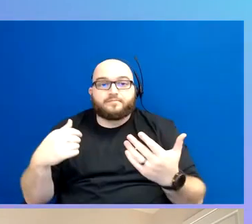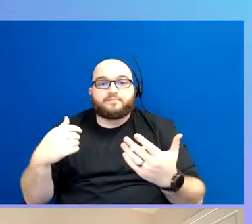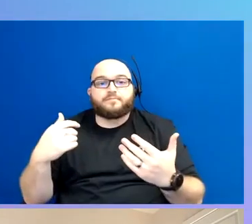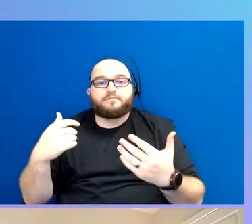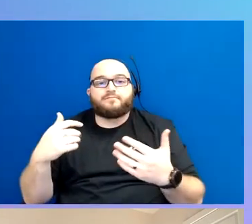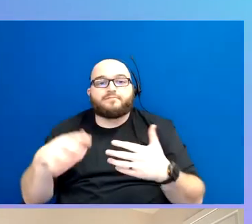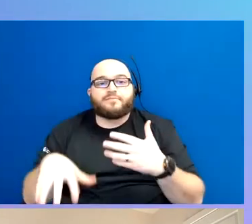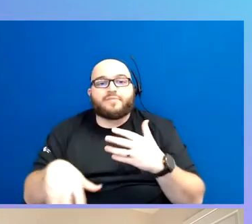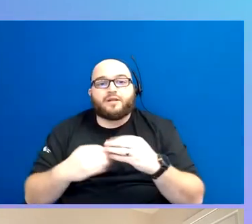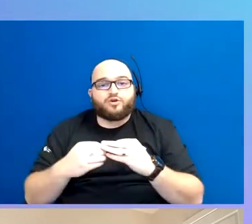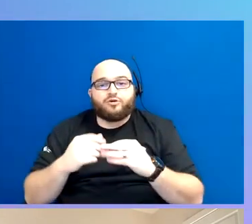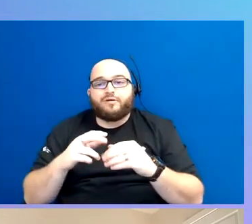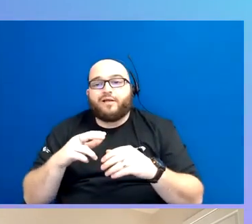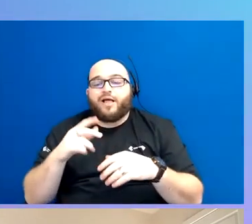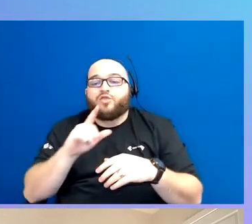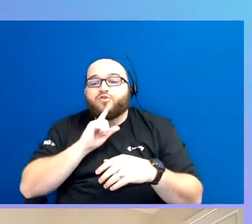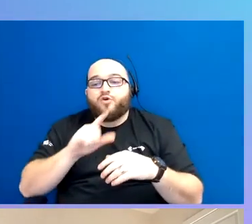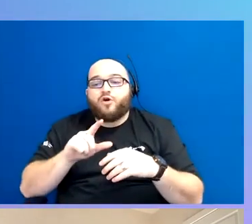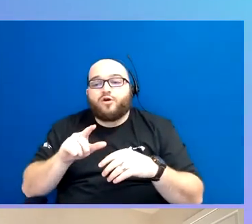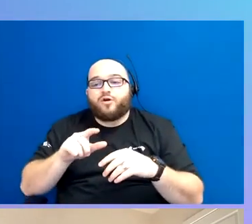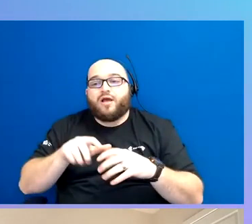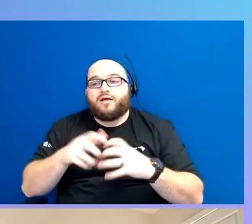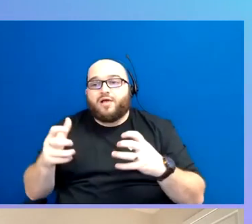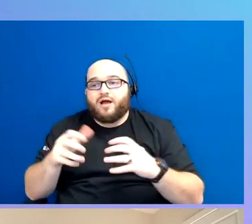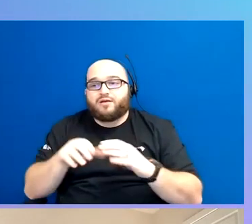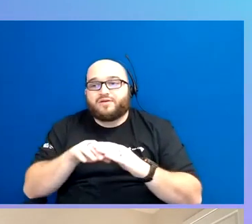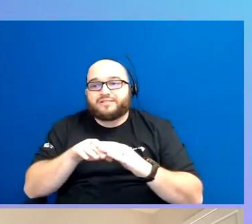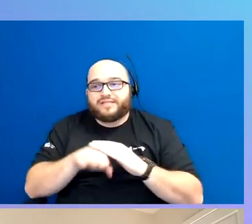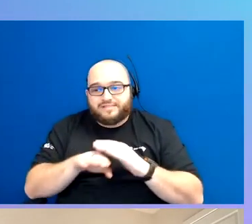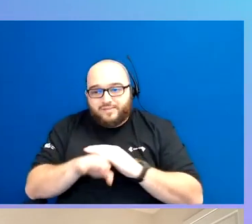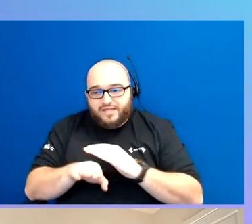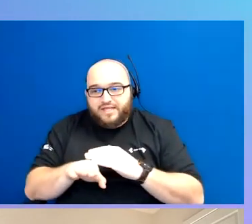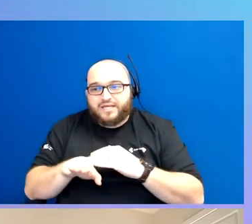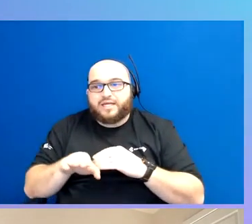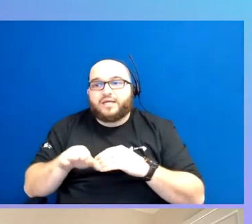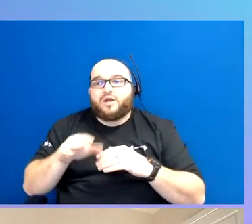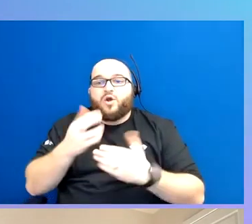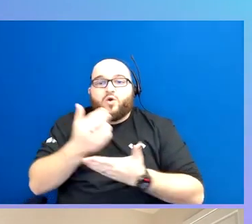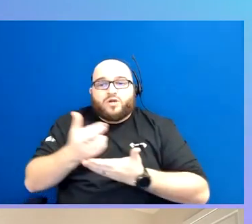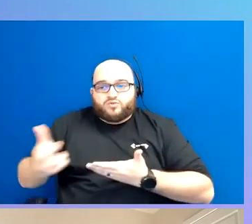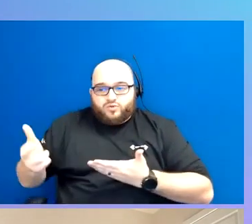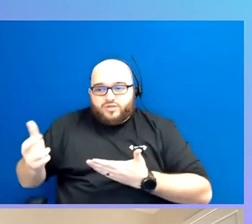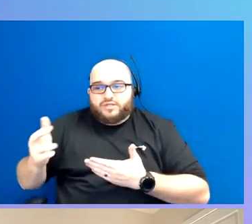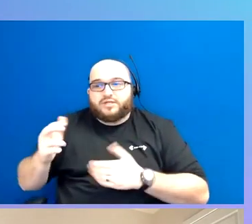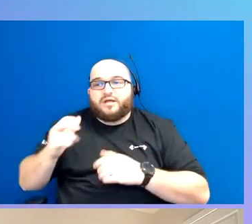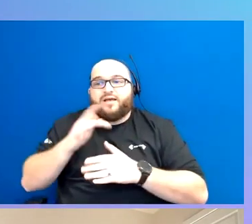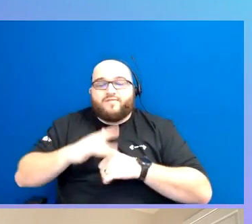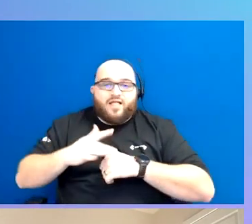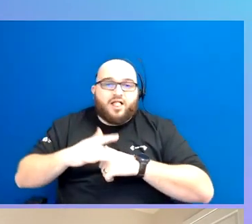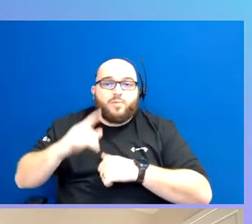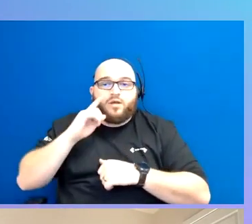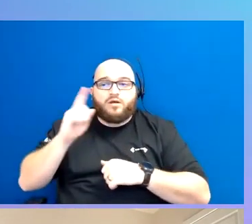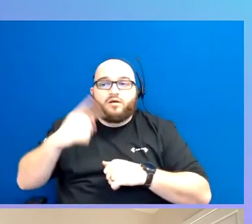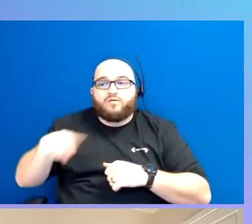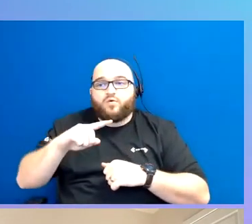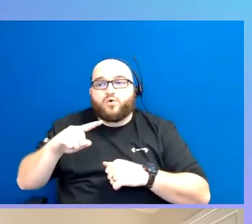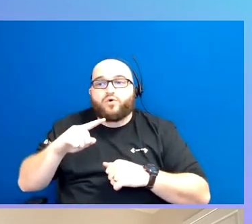but at the same time, there are a lot of accessibility resources available for the